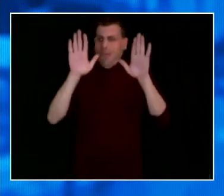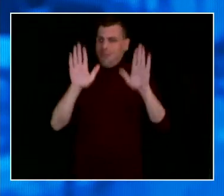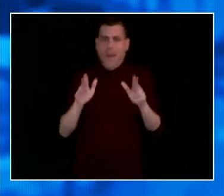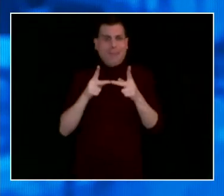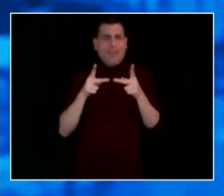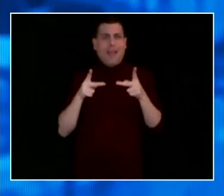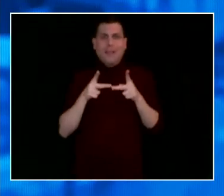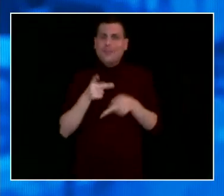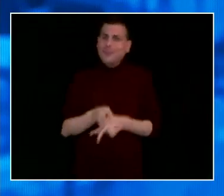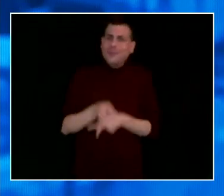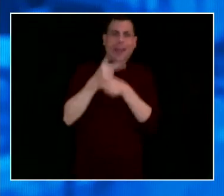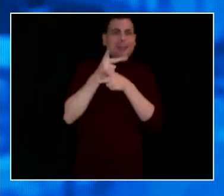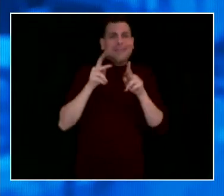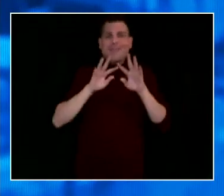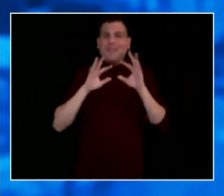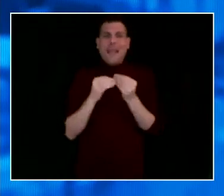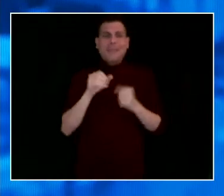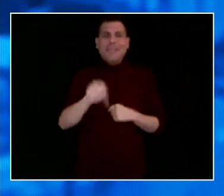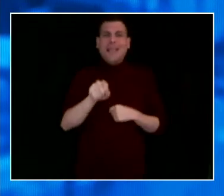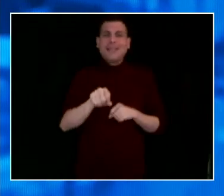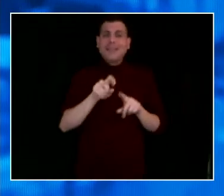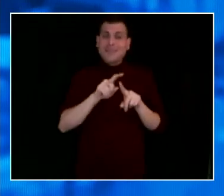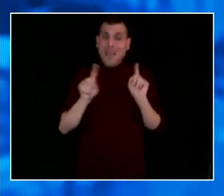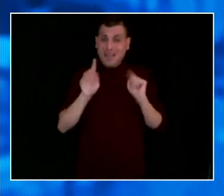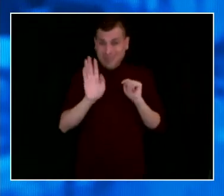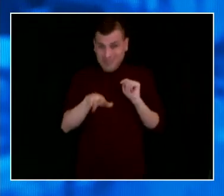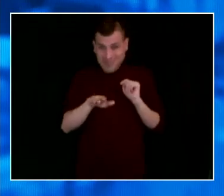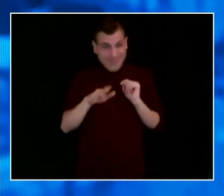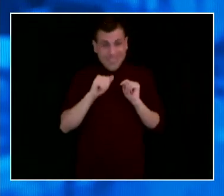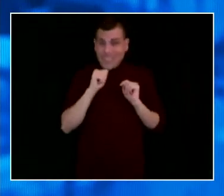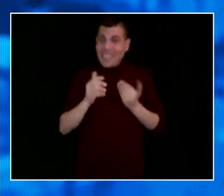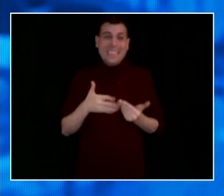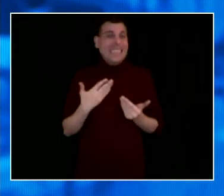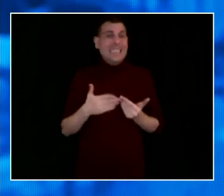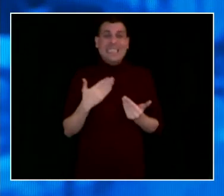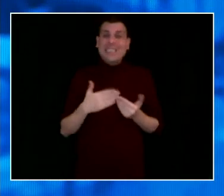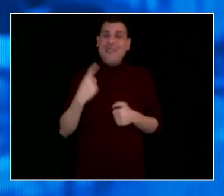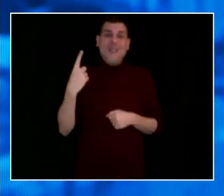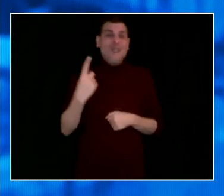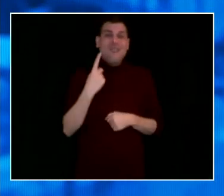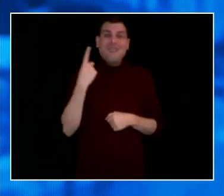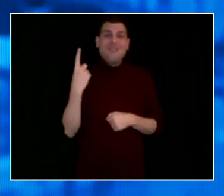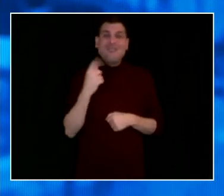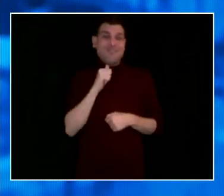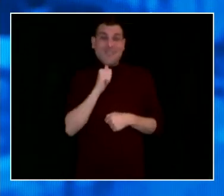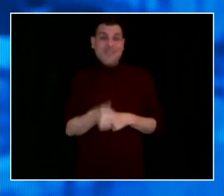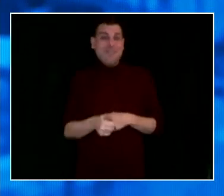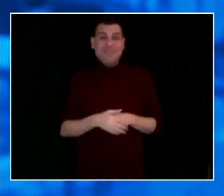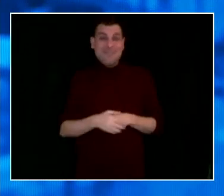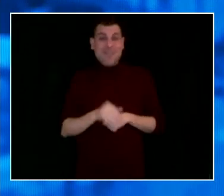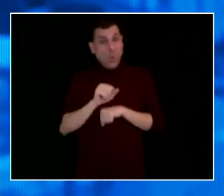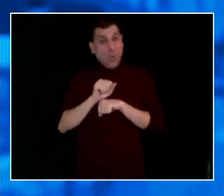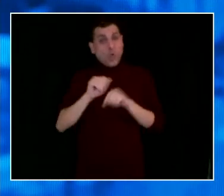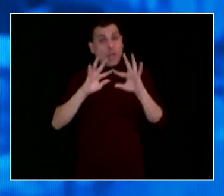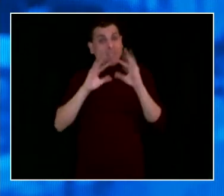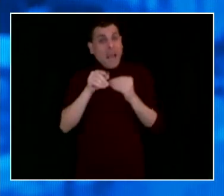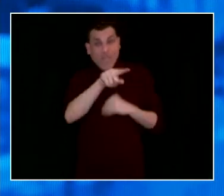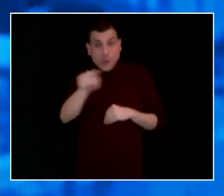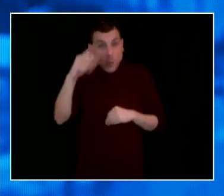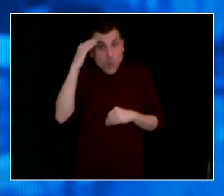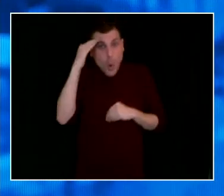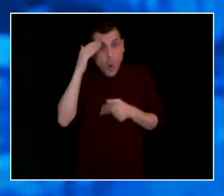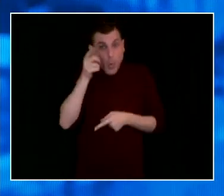knows, it's not always easy. Working families sacrifice every day for their